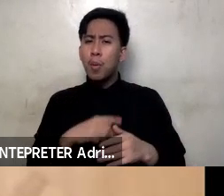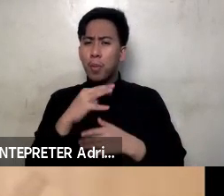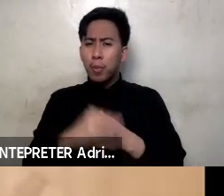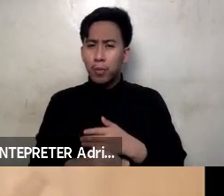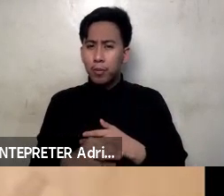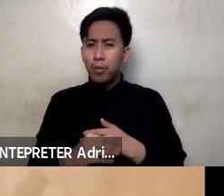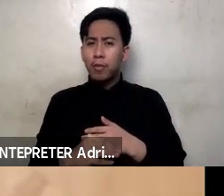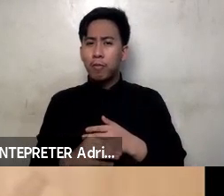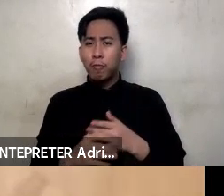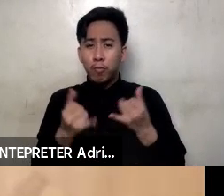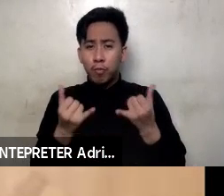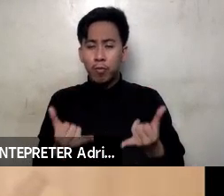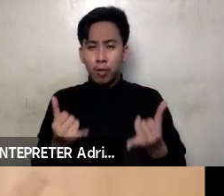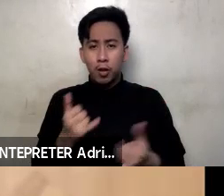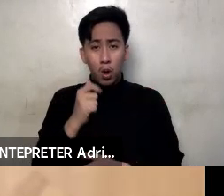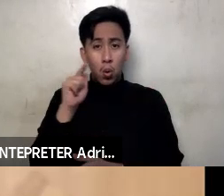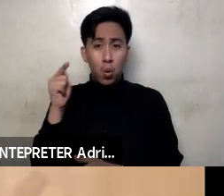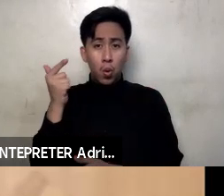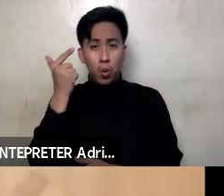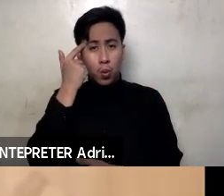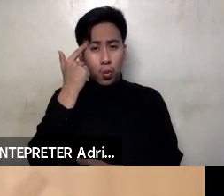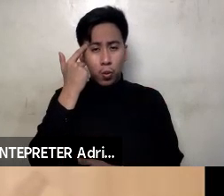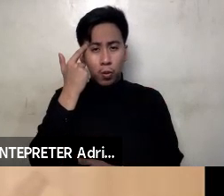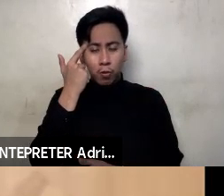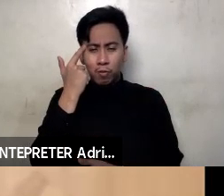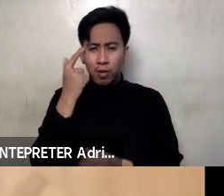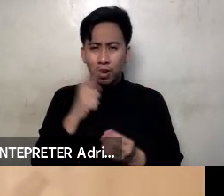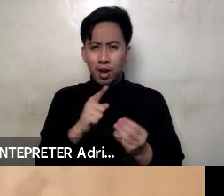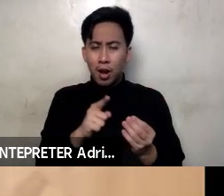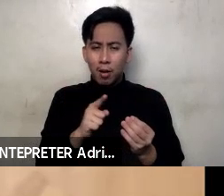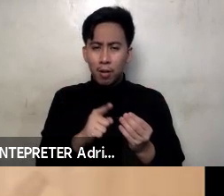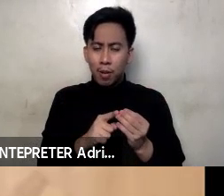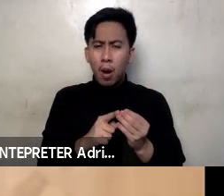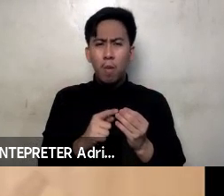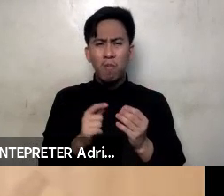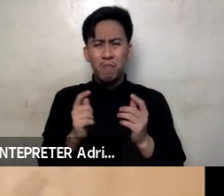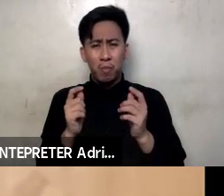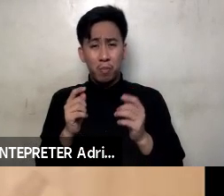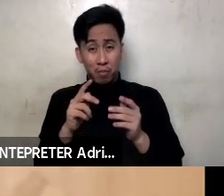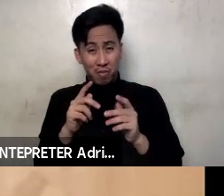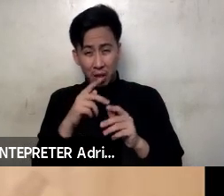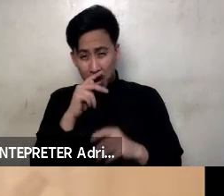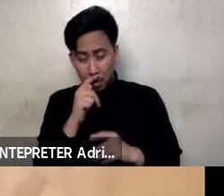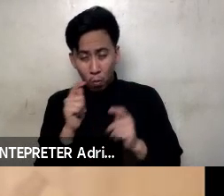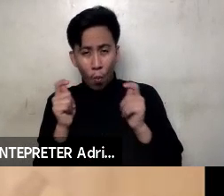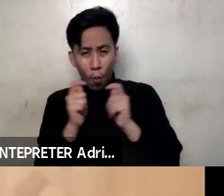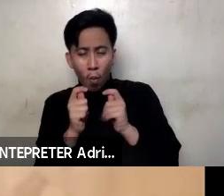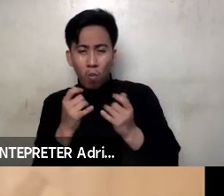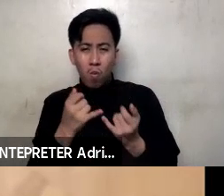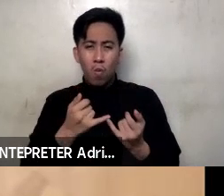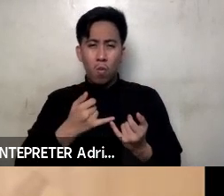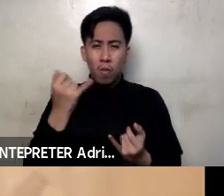current administration. Stunting and wasting are serious malnutrition problems that